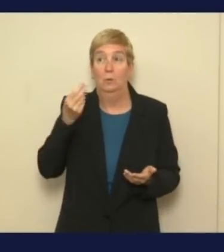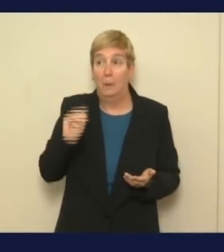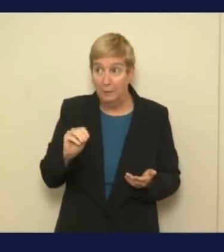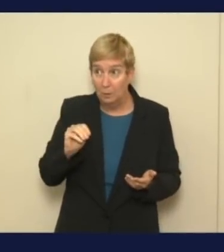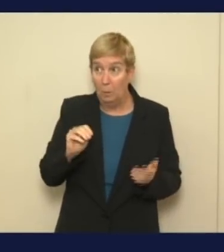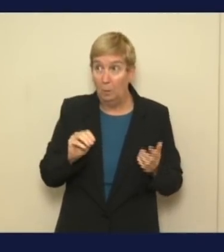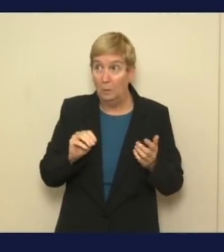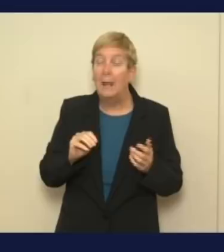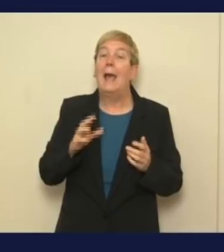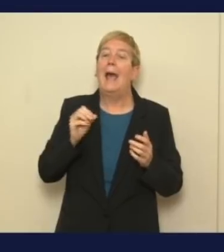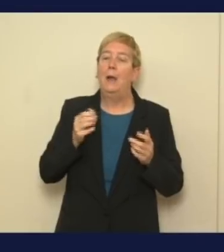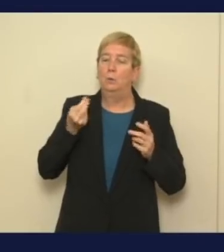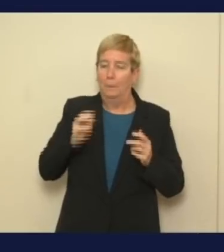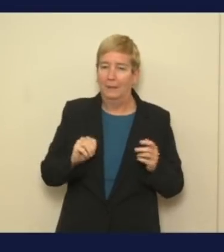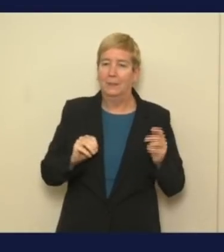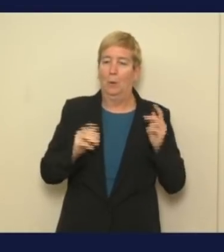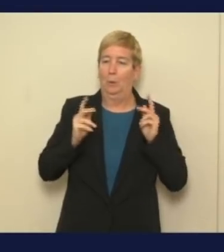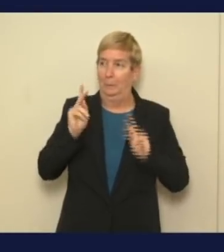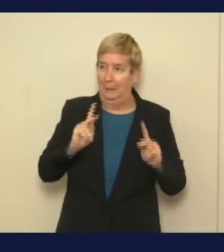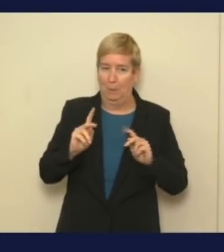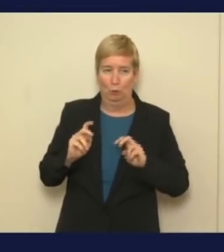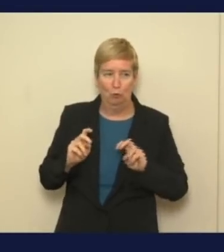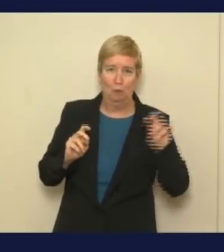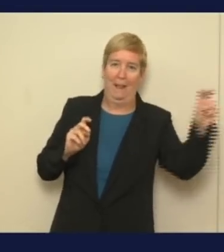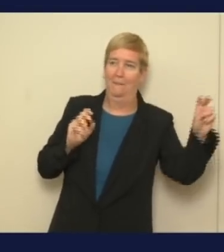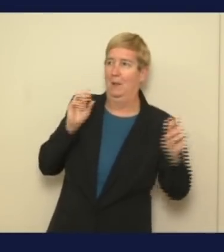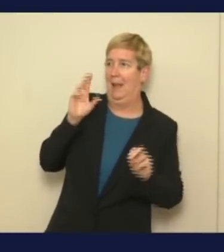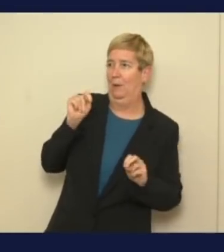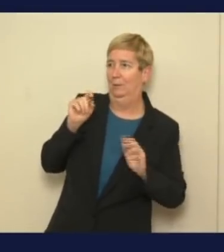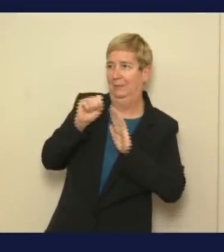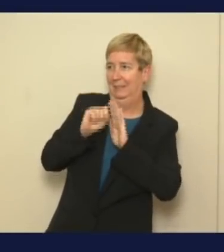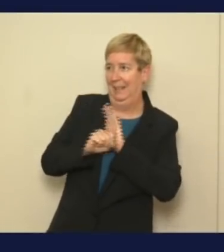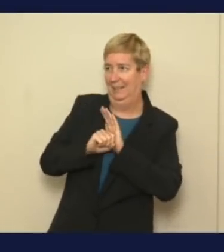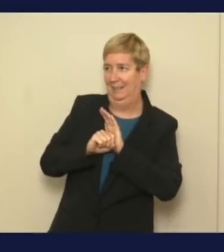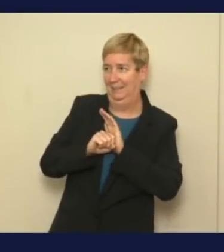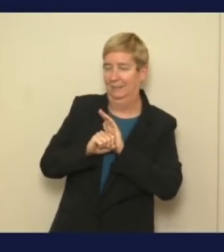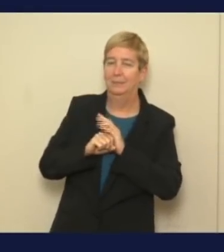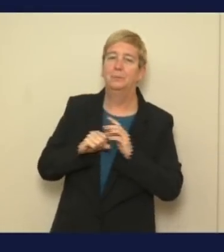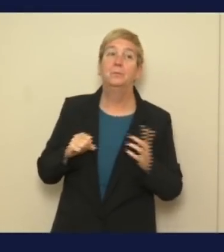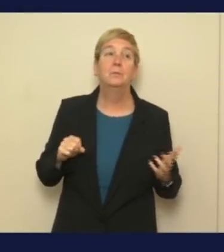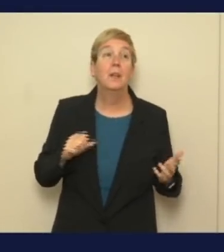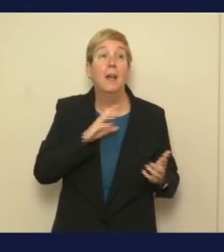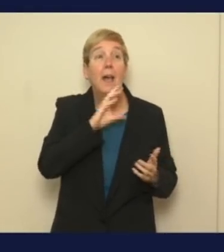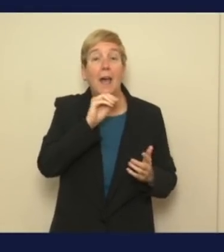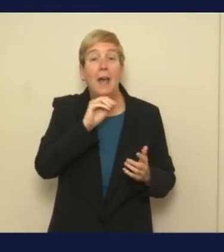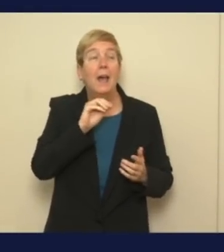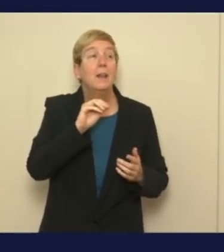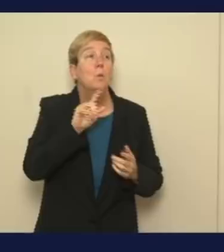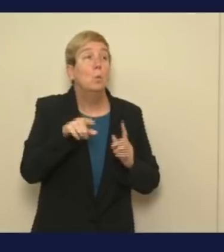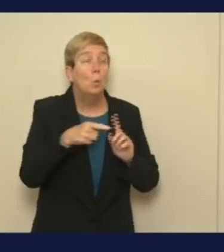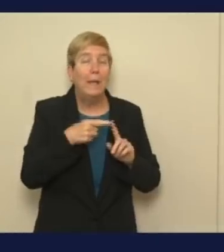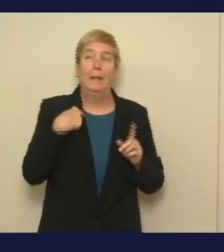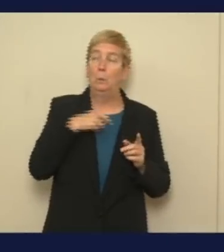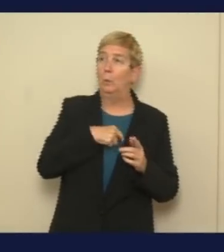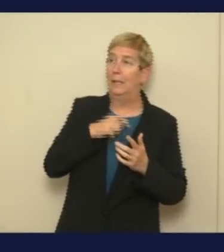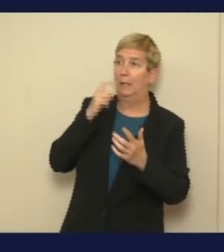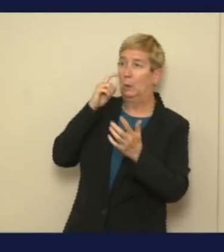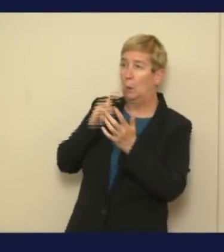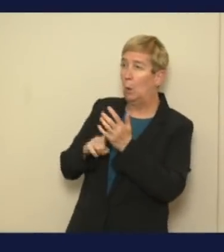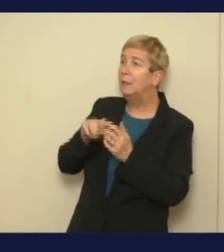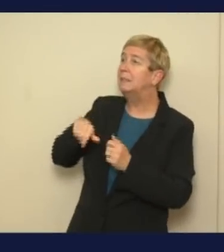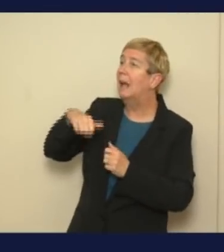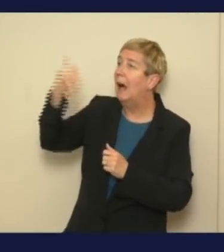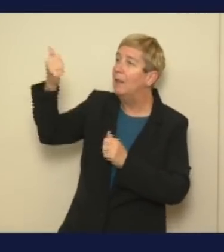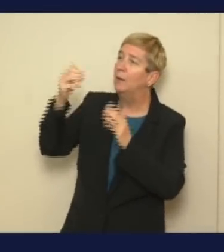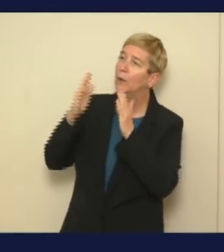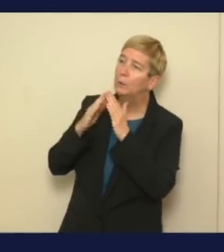traveling out of state. 2, when we can see decisions that are being made in other